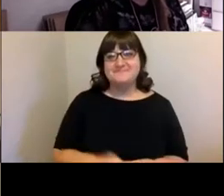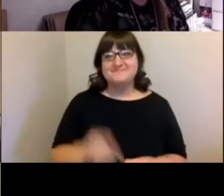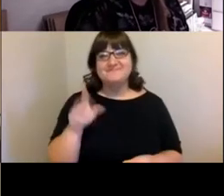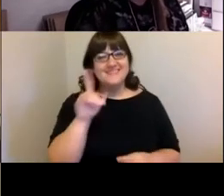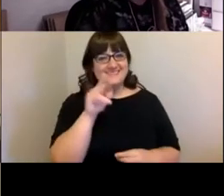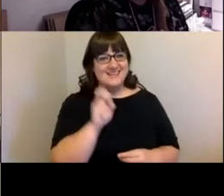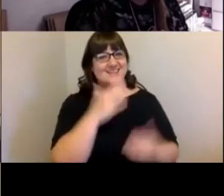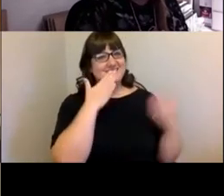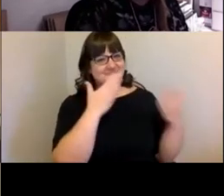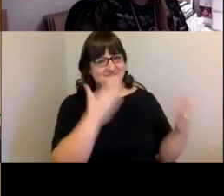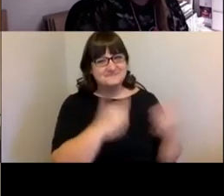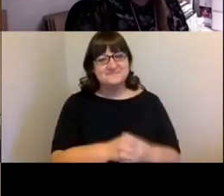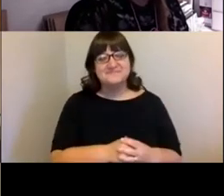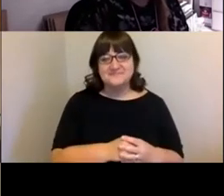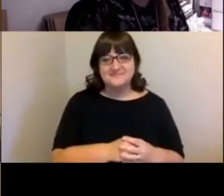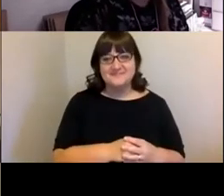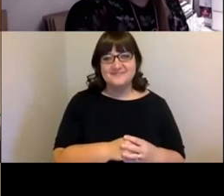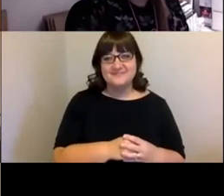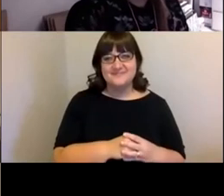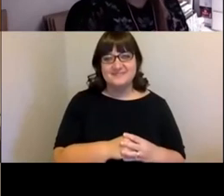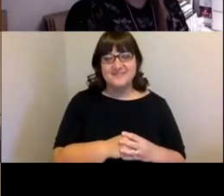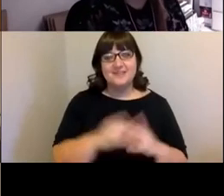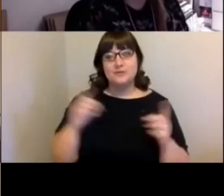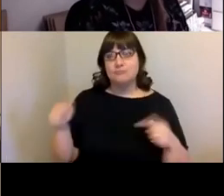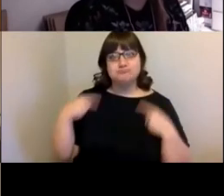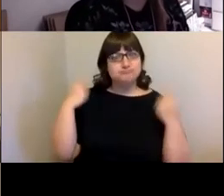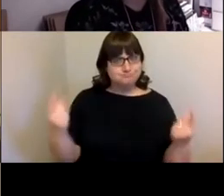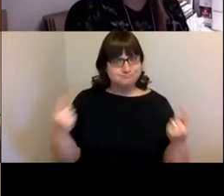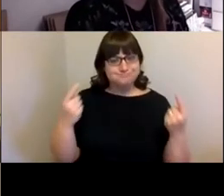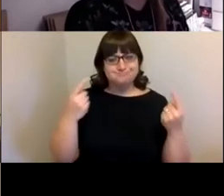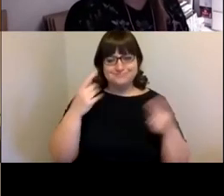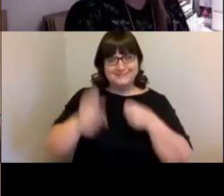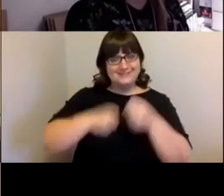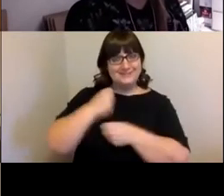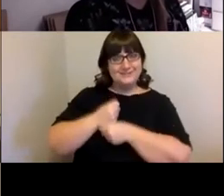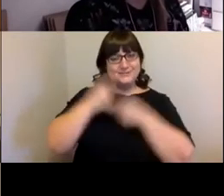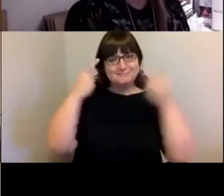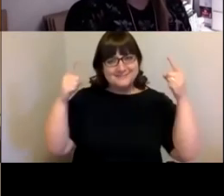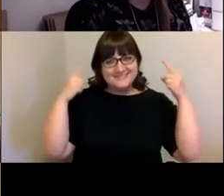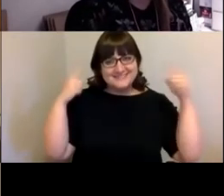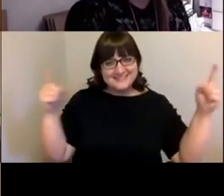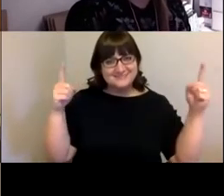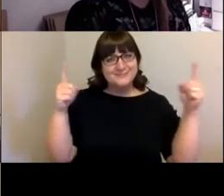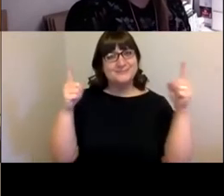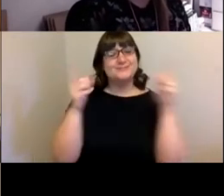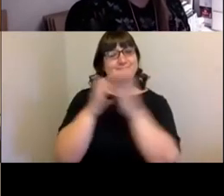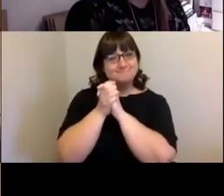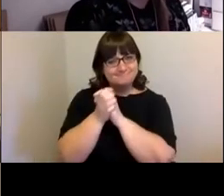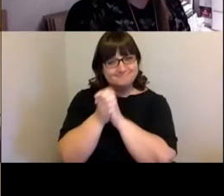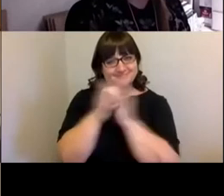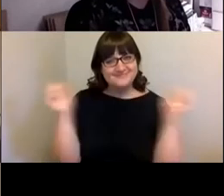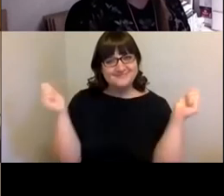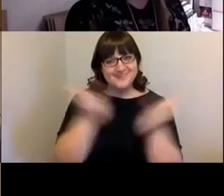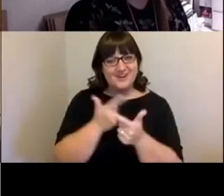you. Yes, we've had a very successful year this year, and we should congratulate all of us for all of our hard